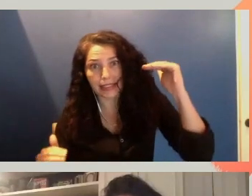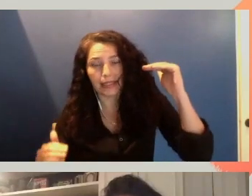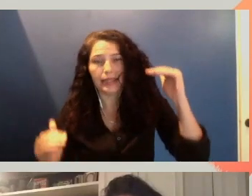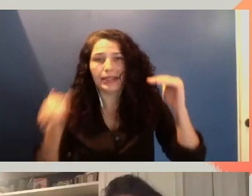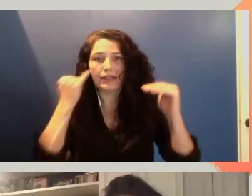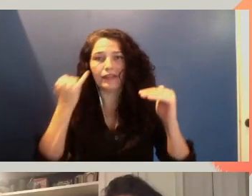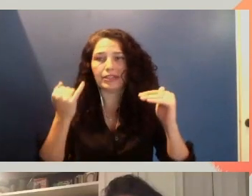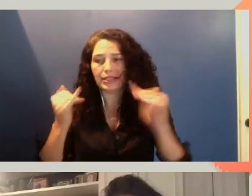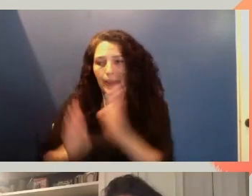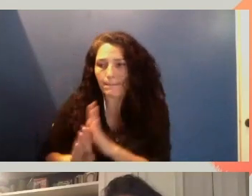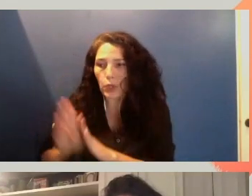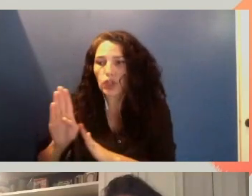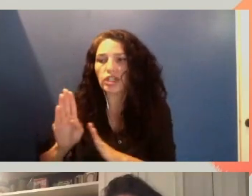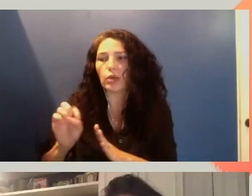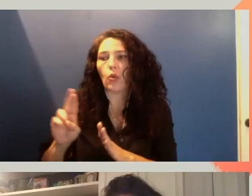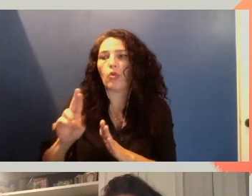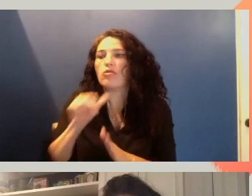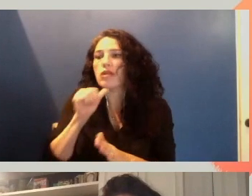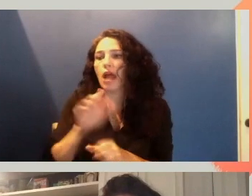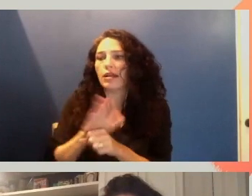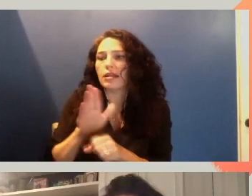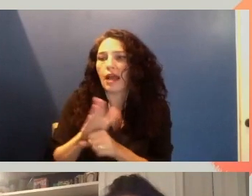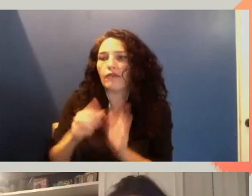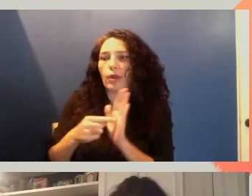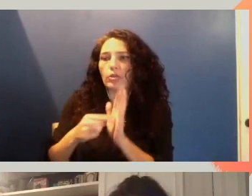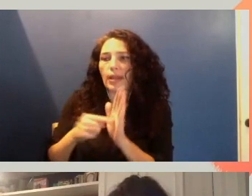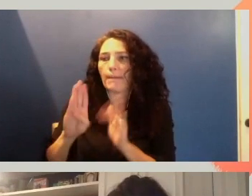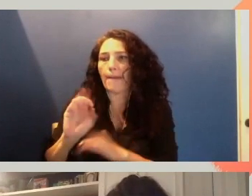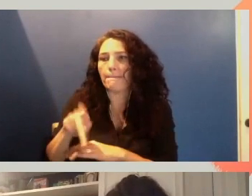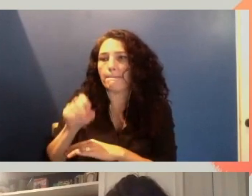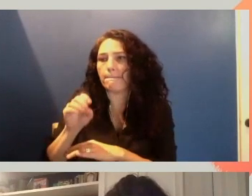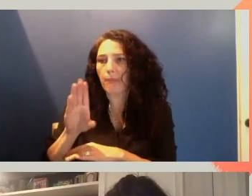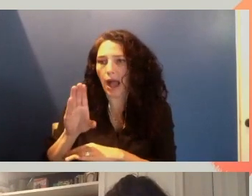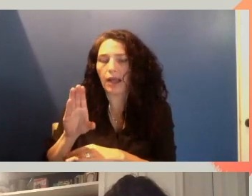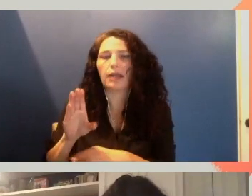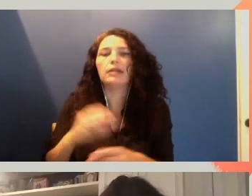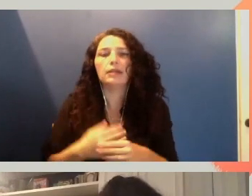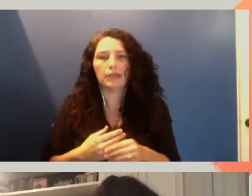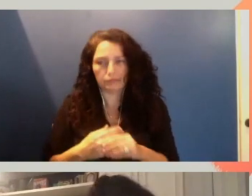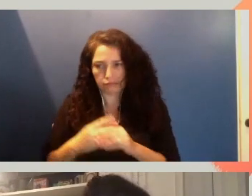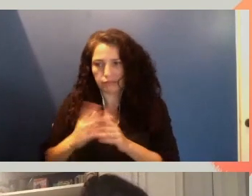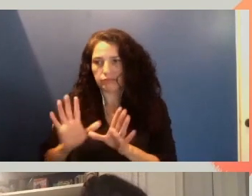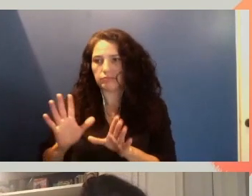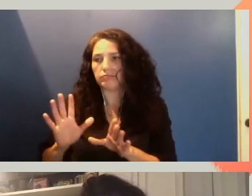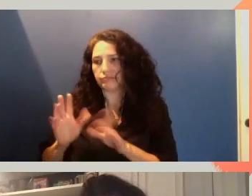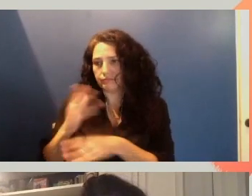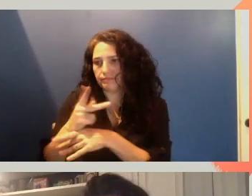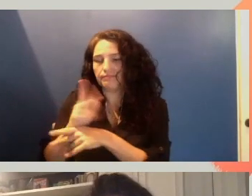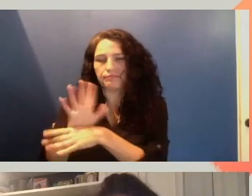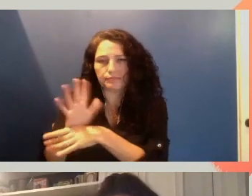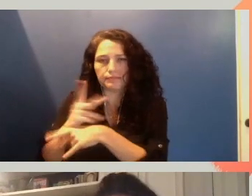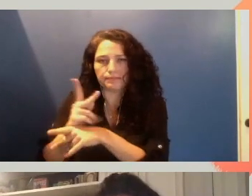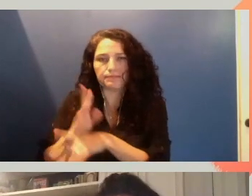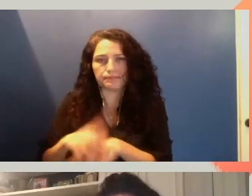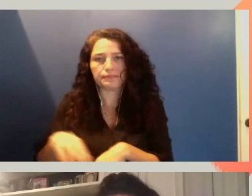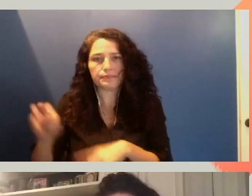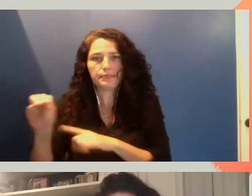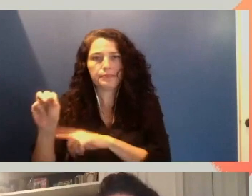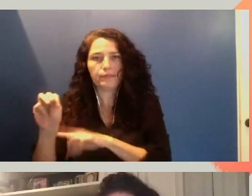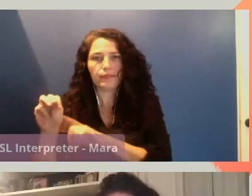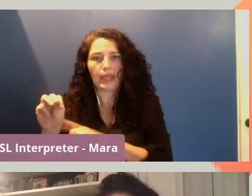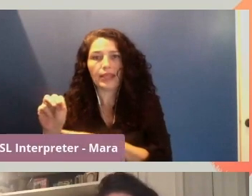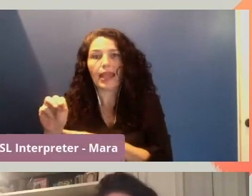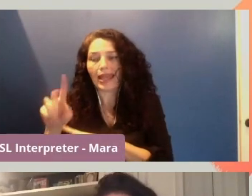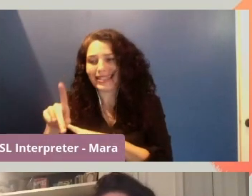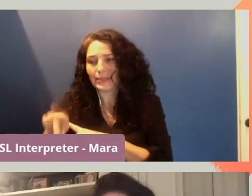underrepresented, BIPOC, queer, et cetera. Yeah. I mean, we've been at the DPA and also just on my own